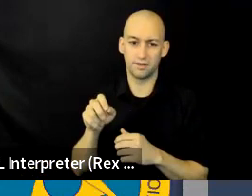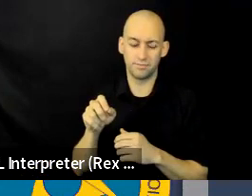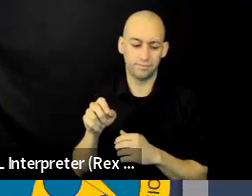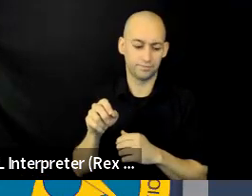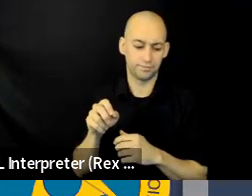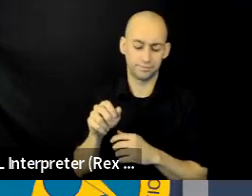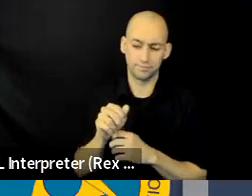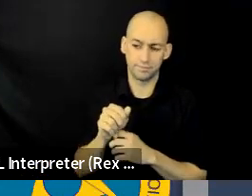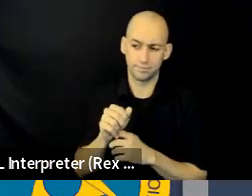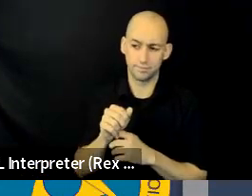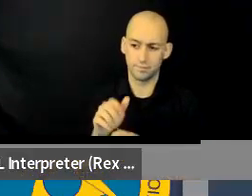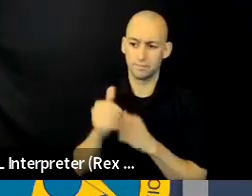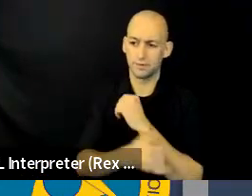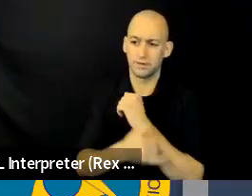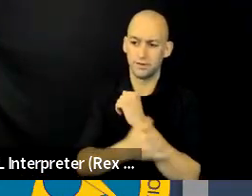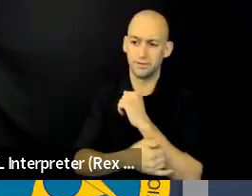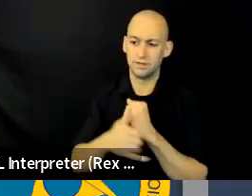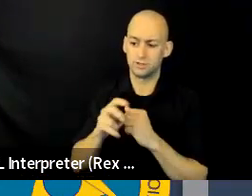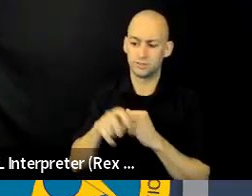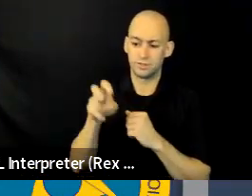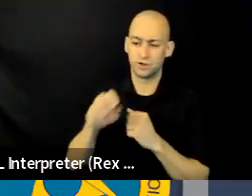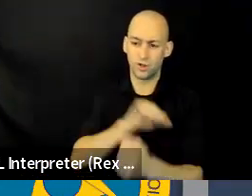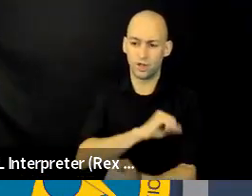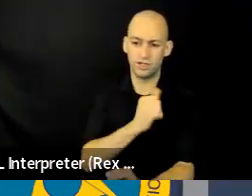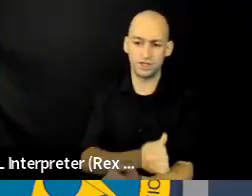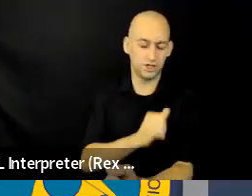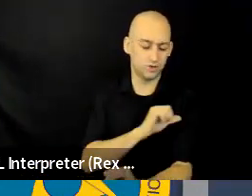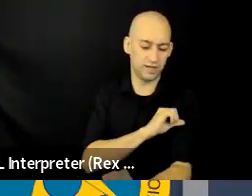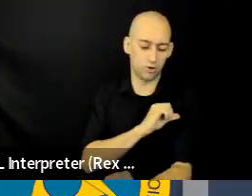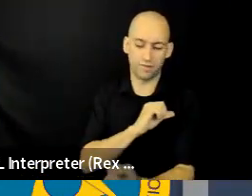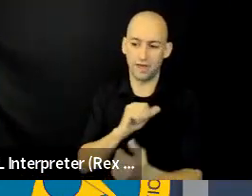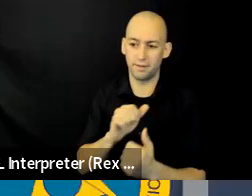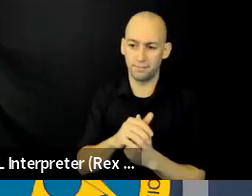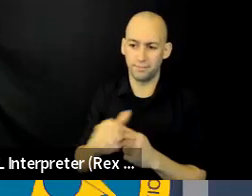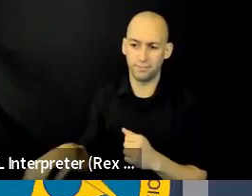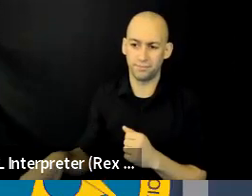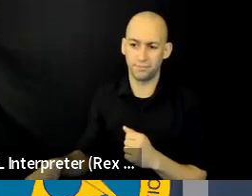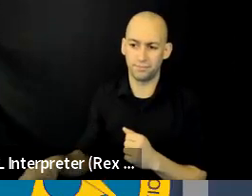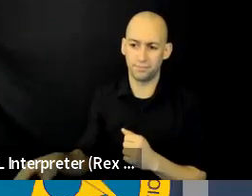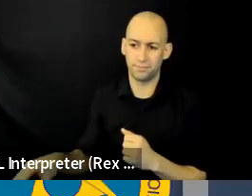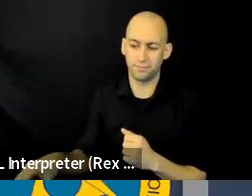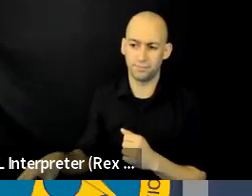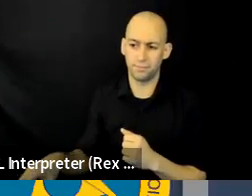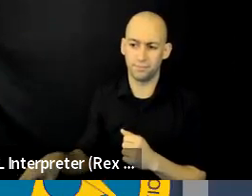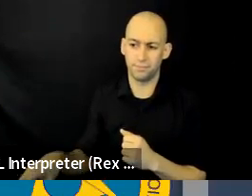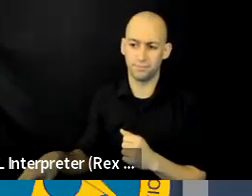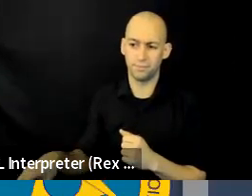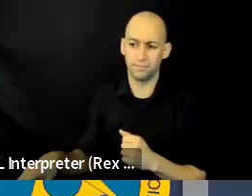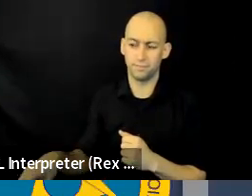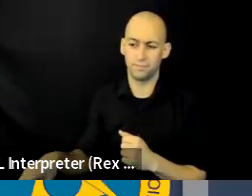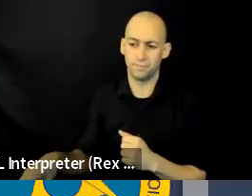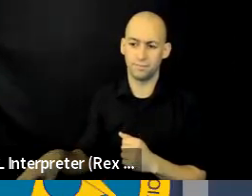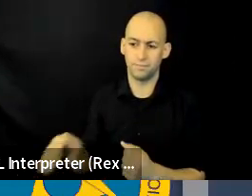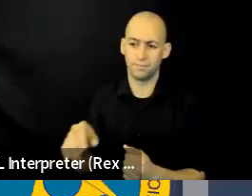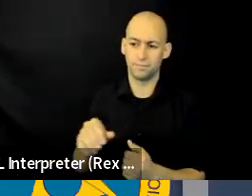SB County, you know, Transportation Authority and our own staff about this, but I'm not going to do that either. I don't